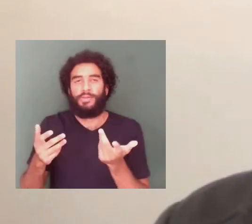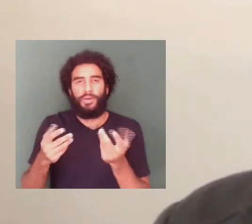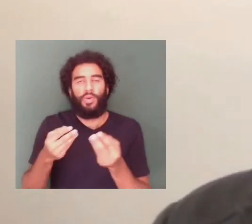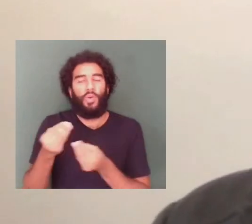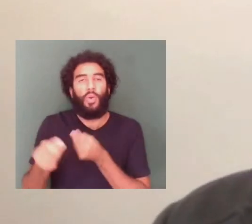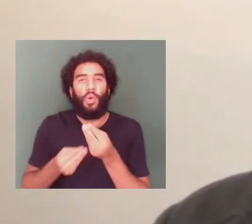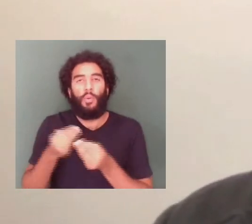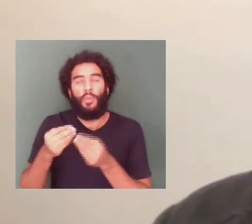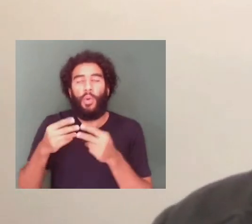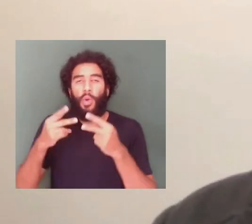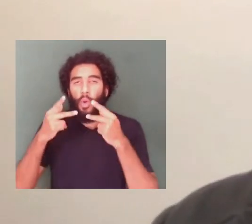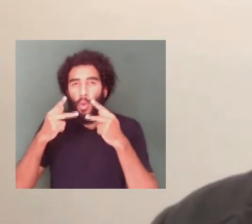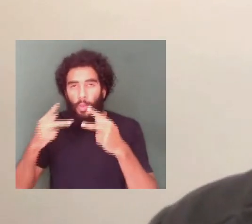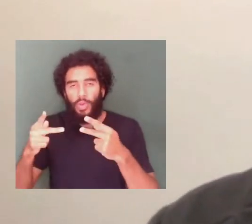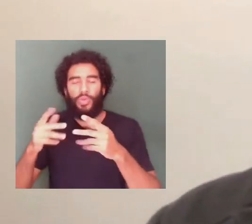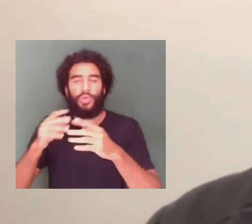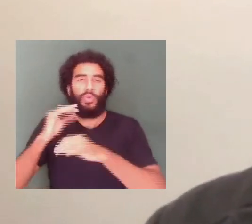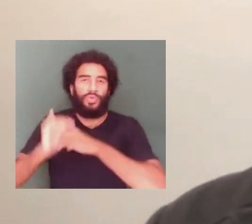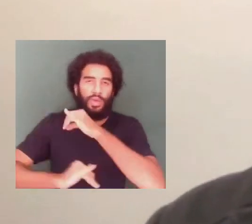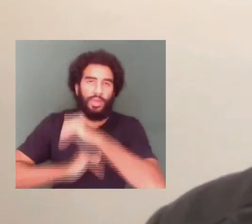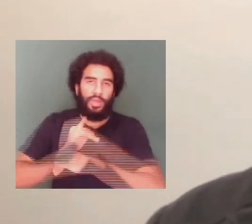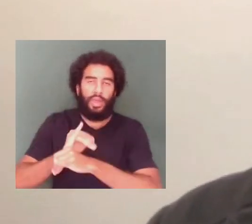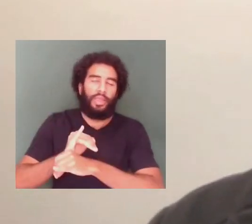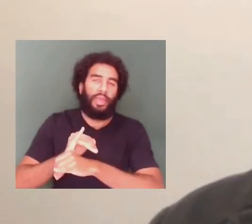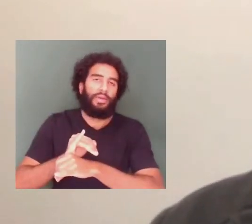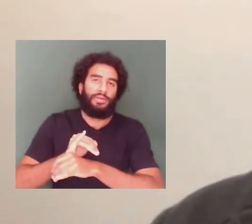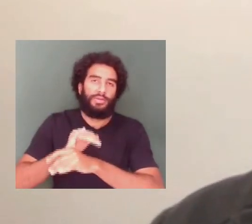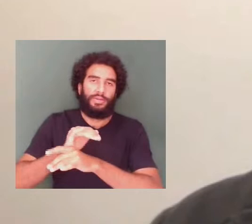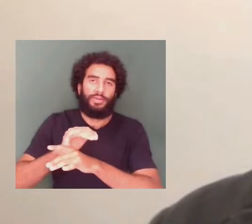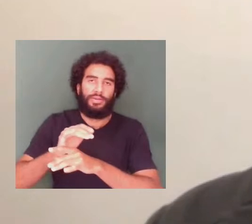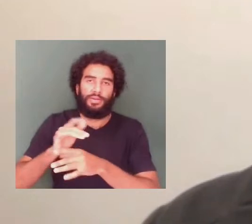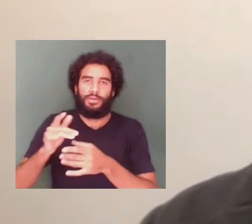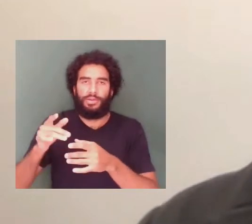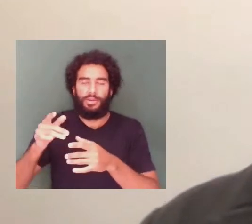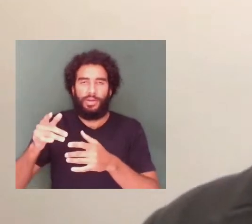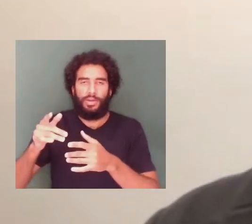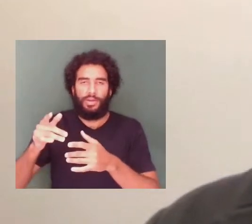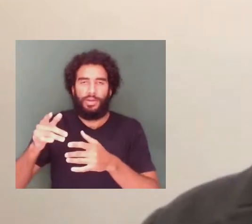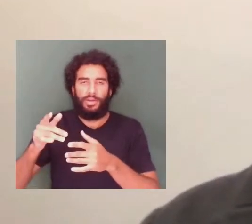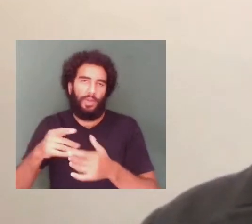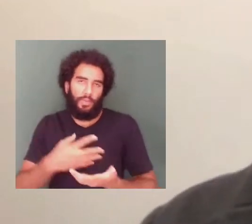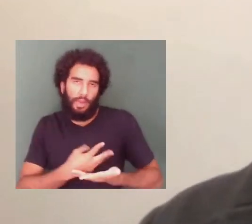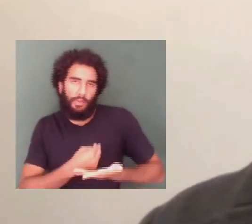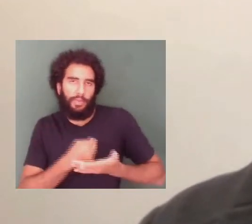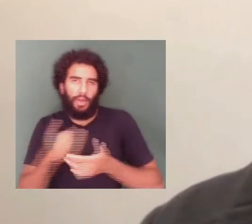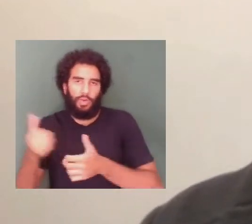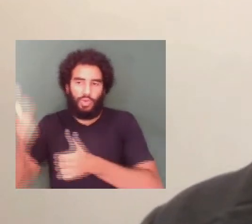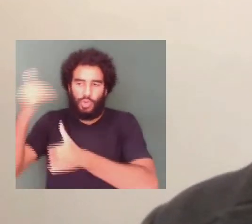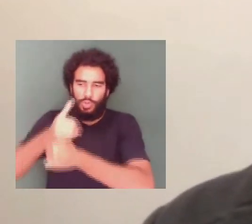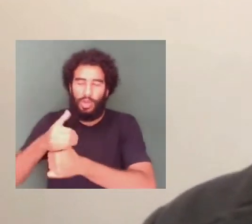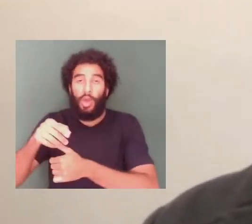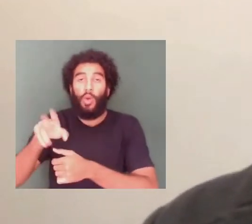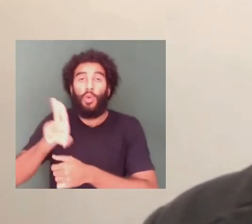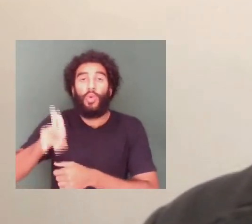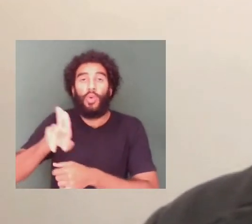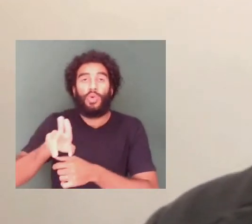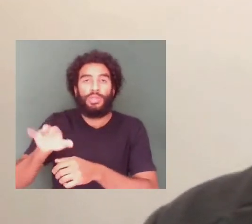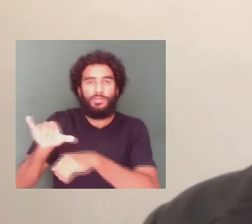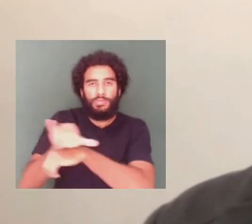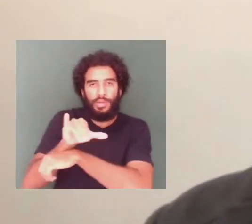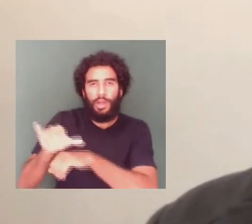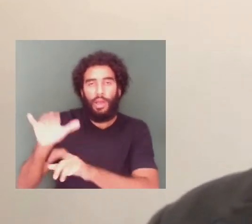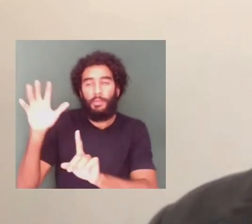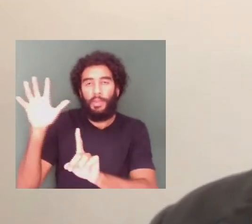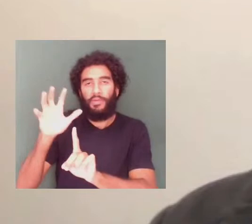how digital marketing and the industry are working for the manufacturing